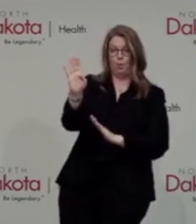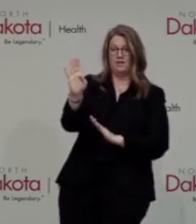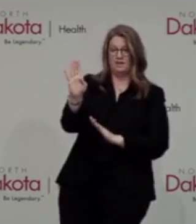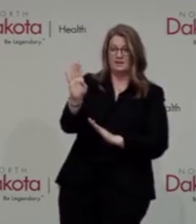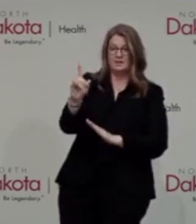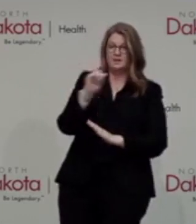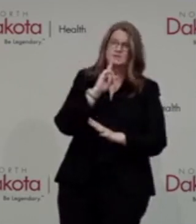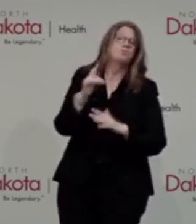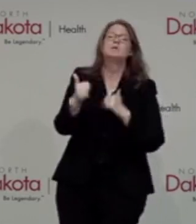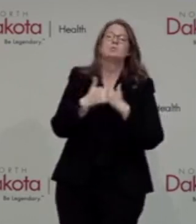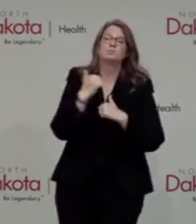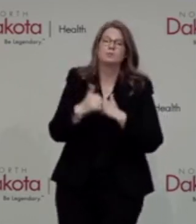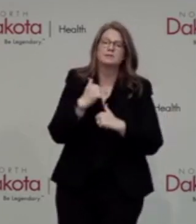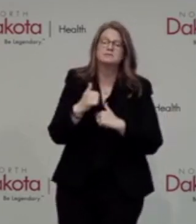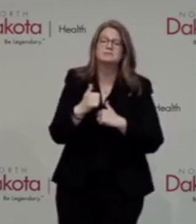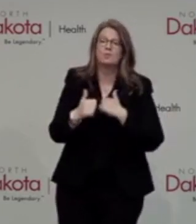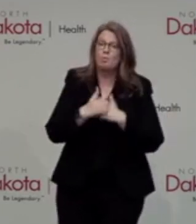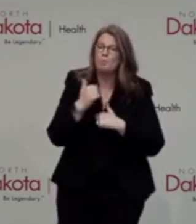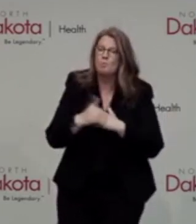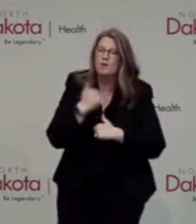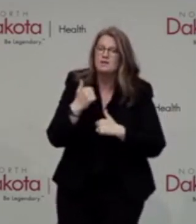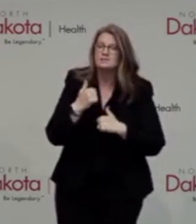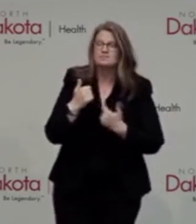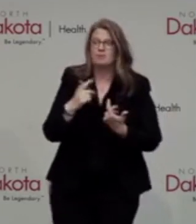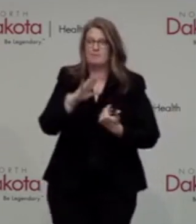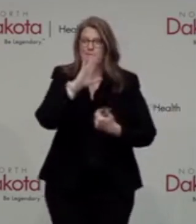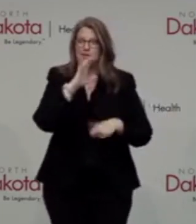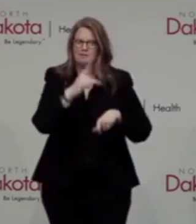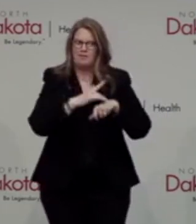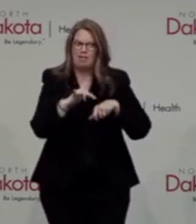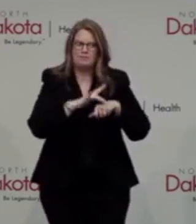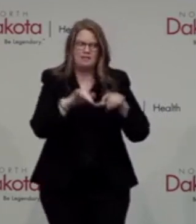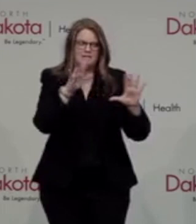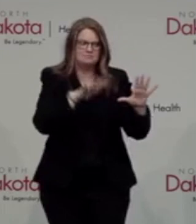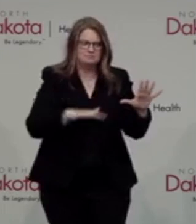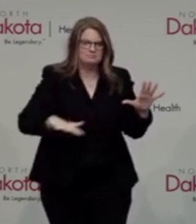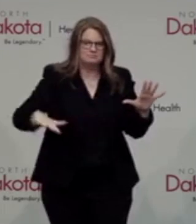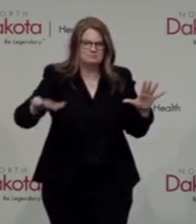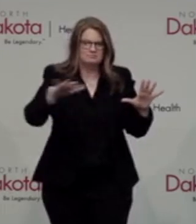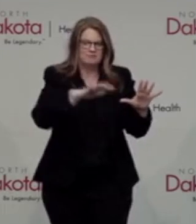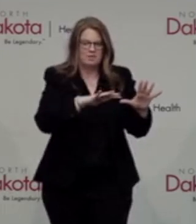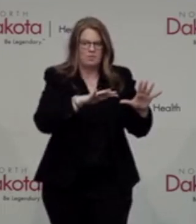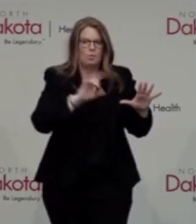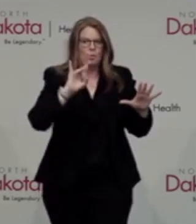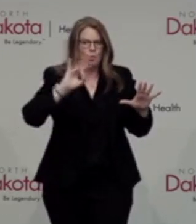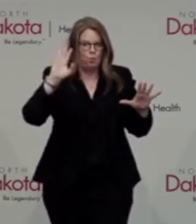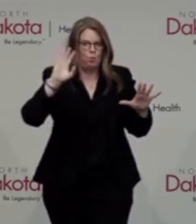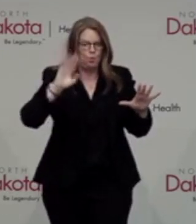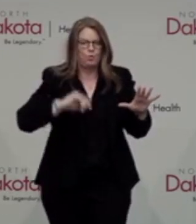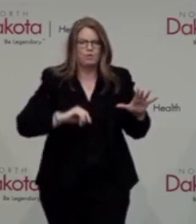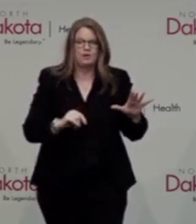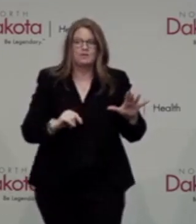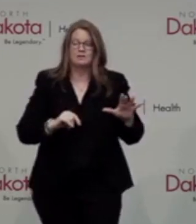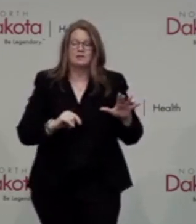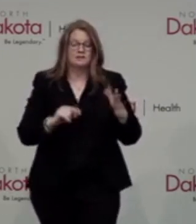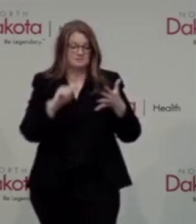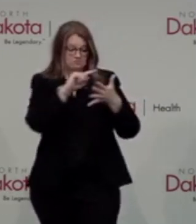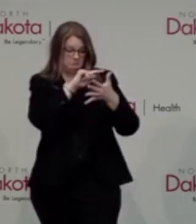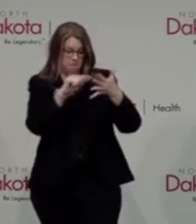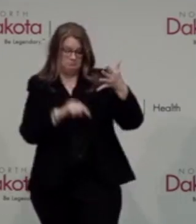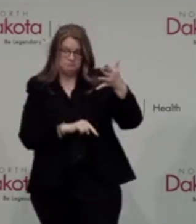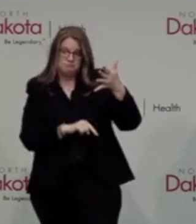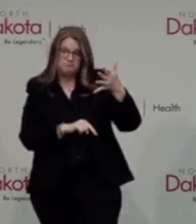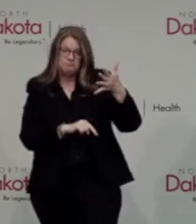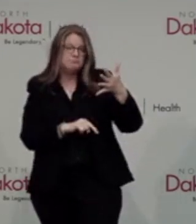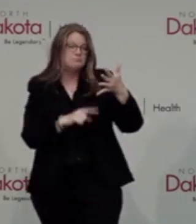to our overall hospital capacity in our hospital system. These partners have all been great at